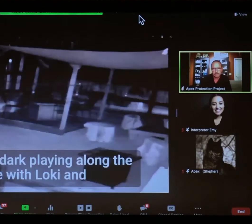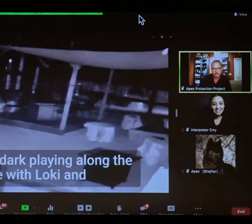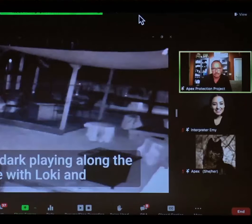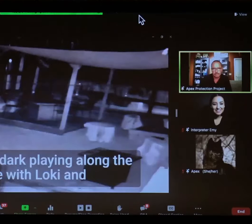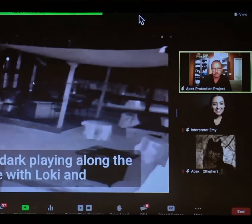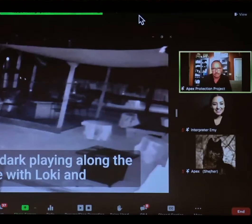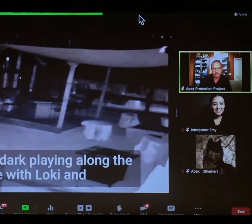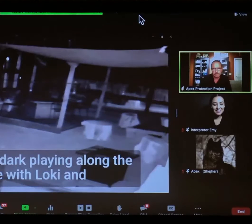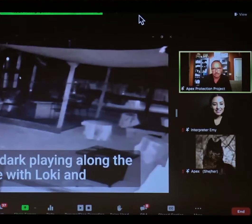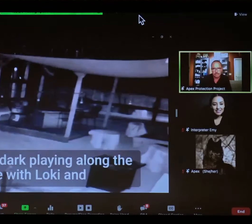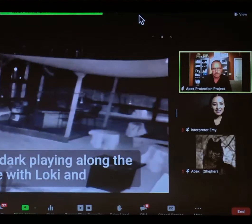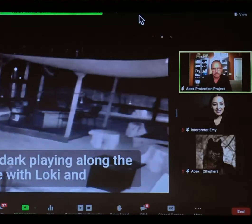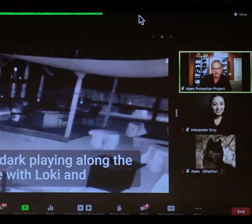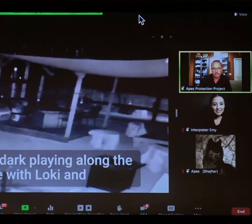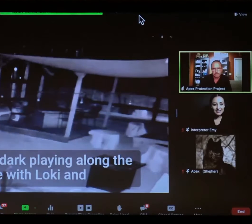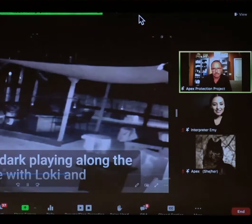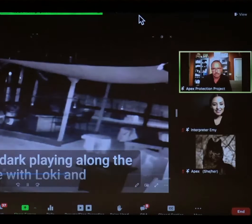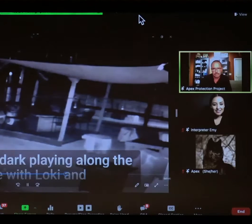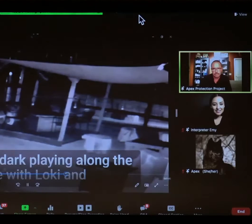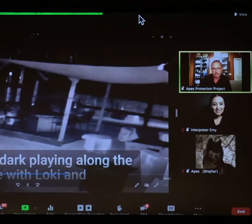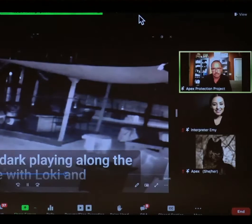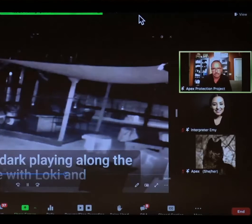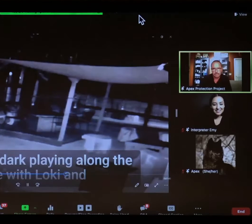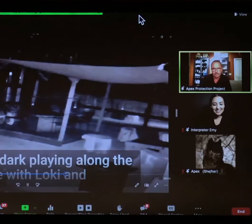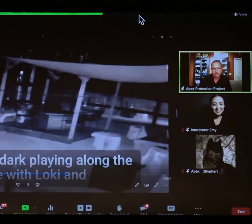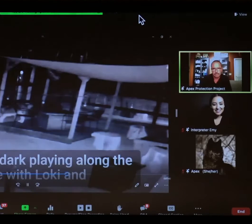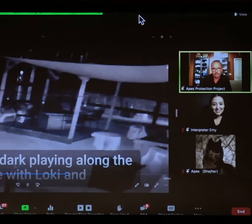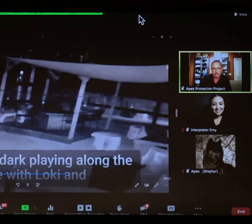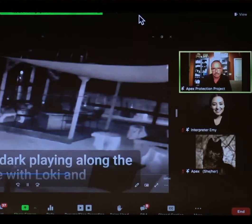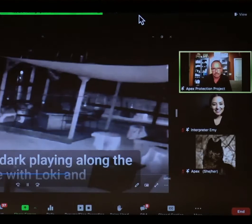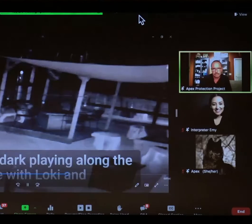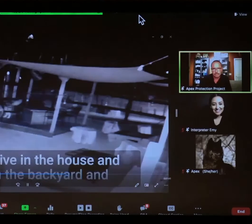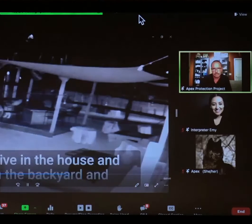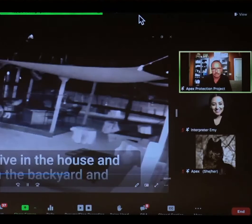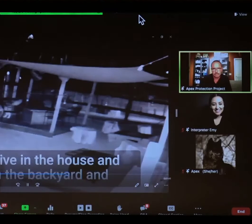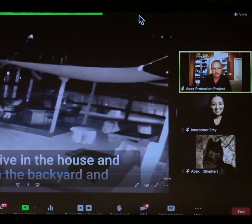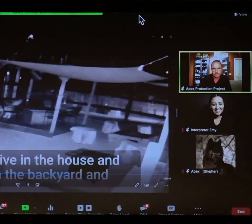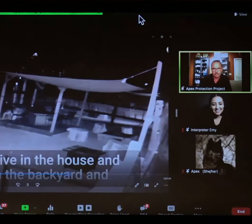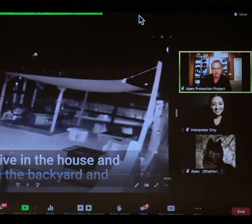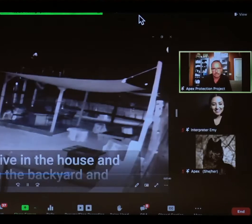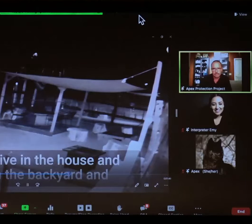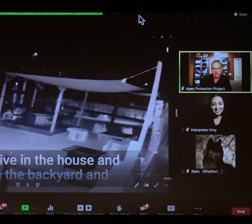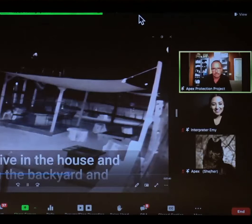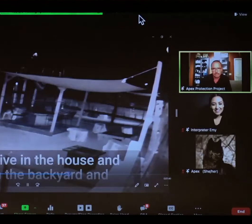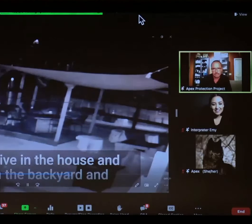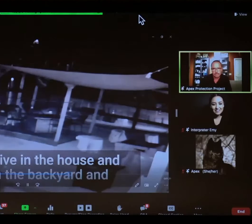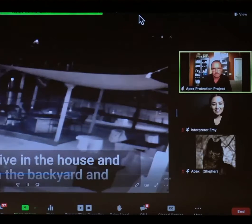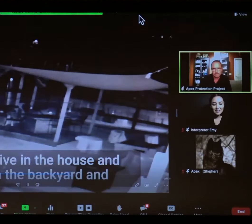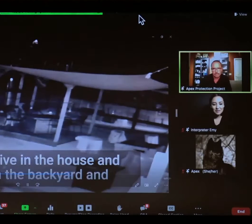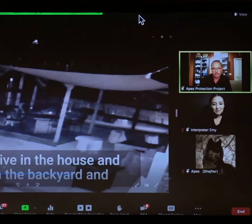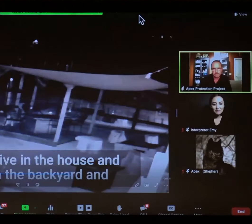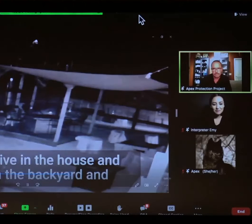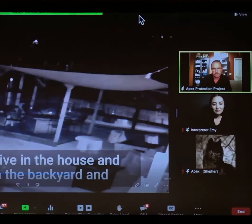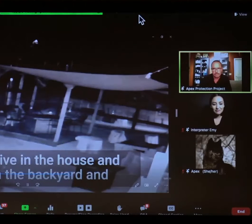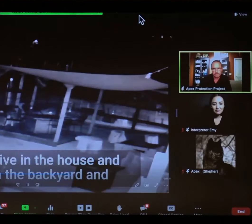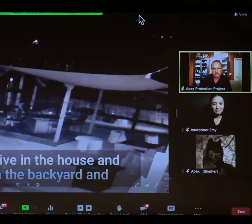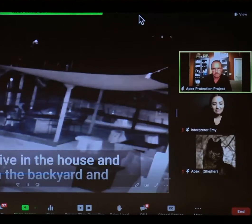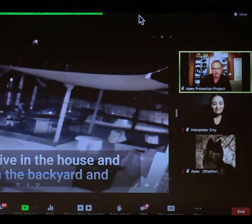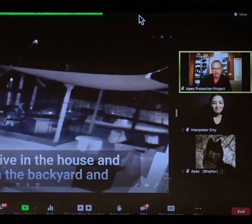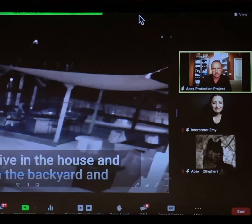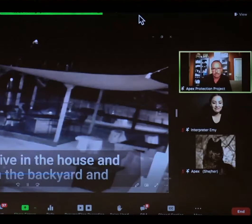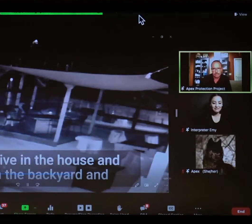Playing along the fence with Loki and Thor, who live in the house, and they're in the backyard. Snuggle me, he'll even sit in my lap.